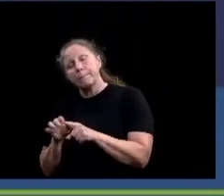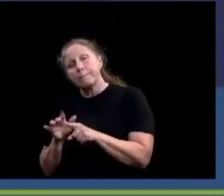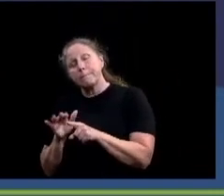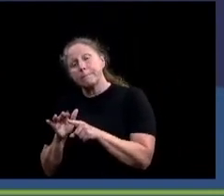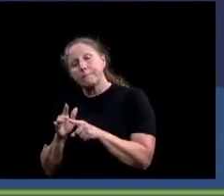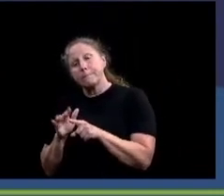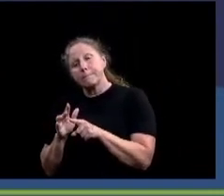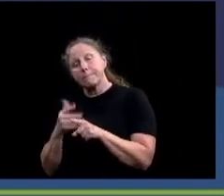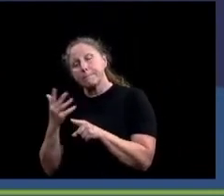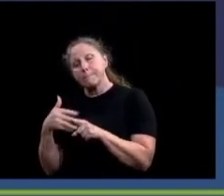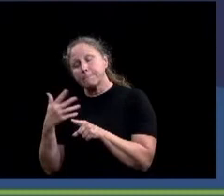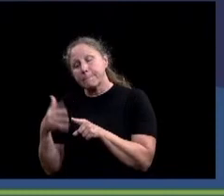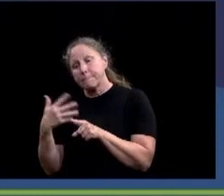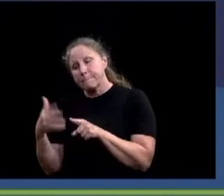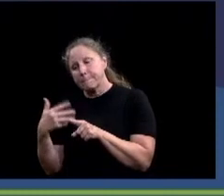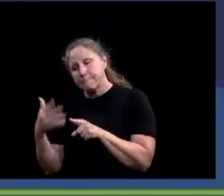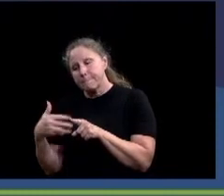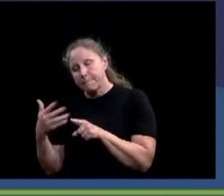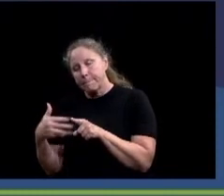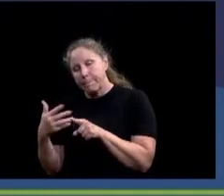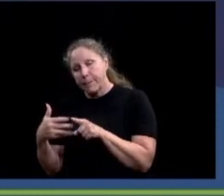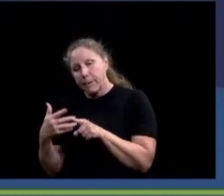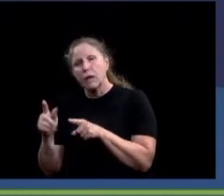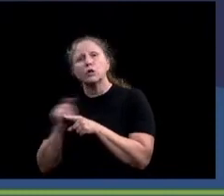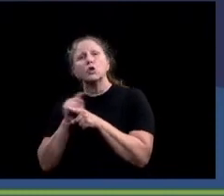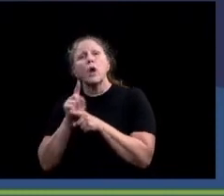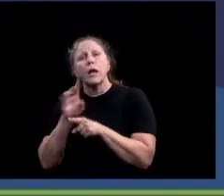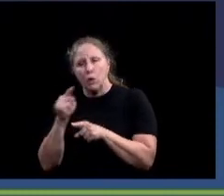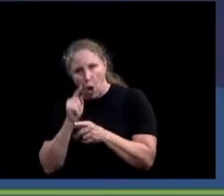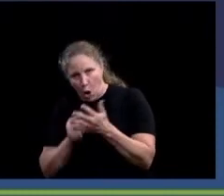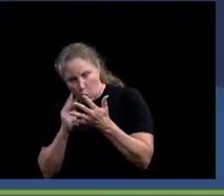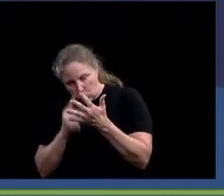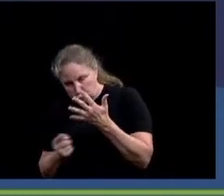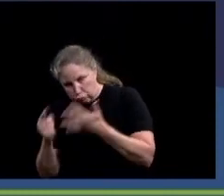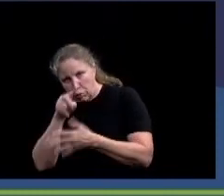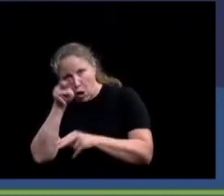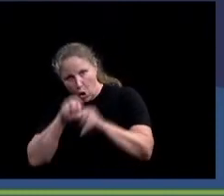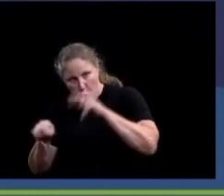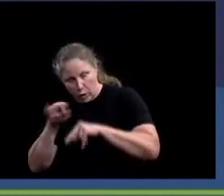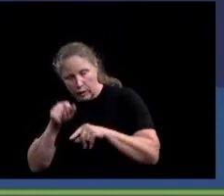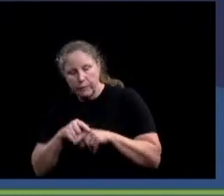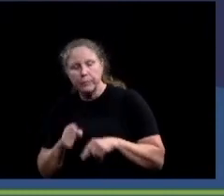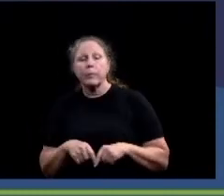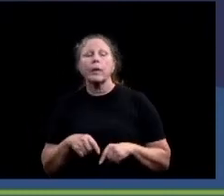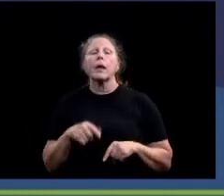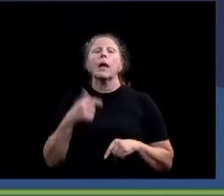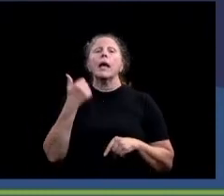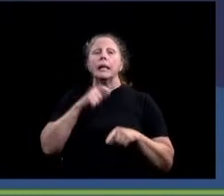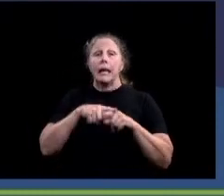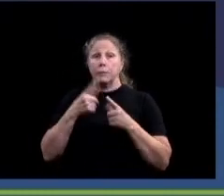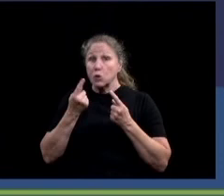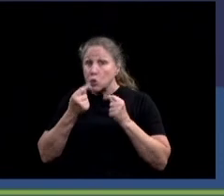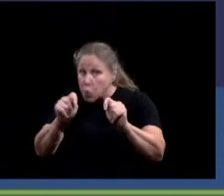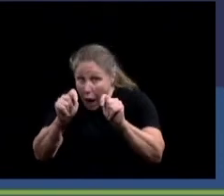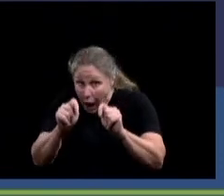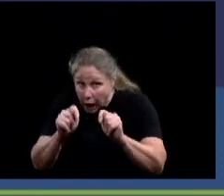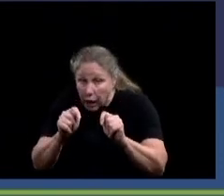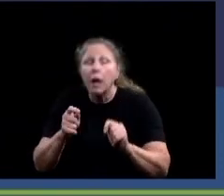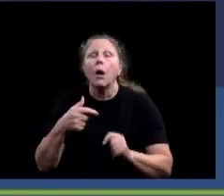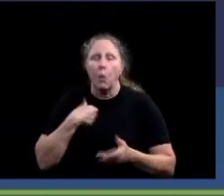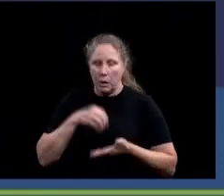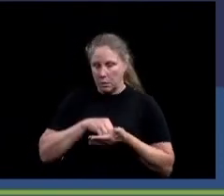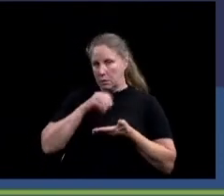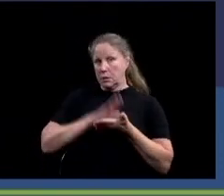training unit as well. We do document attempts to use force, not just the effective use of force. For example, if you